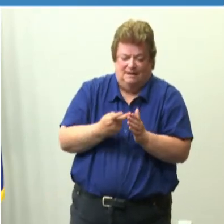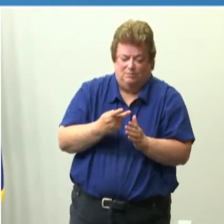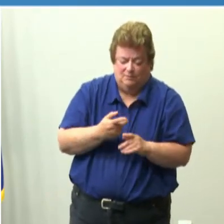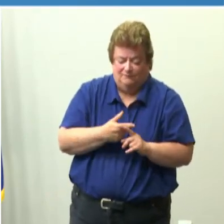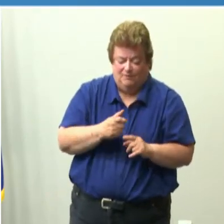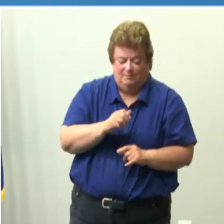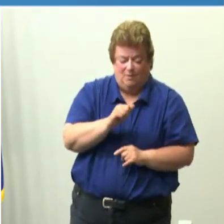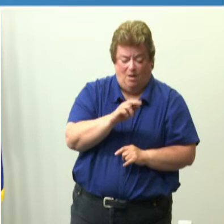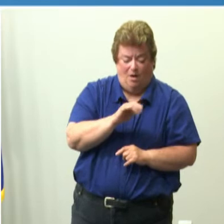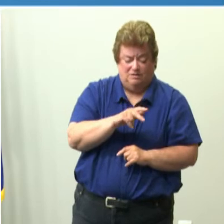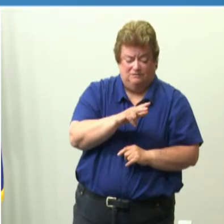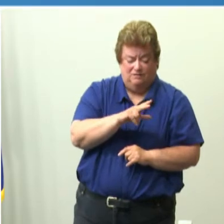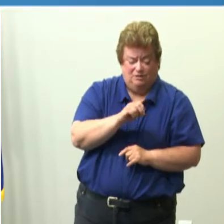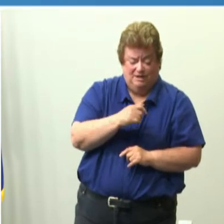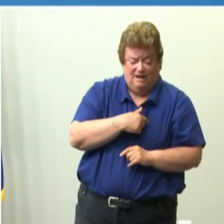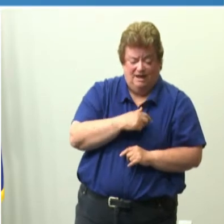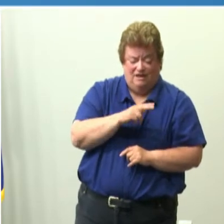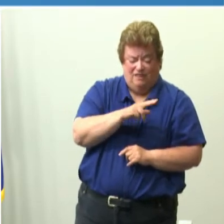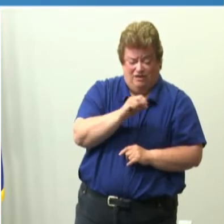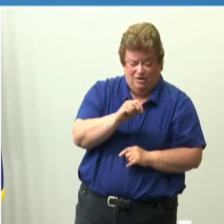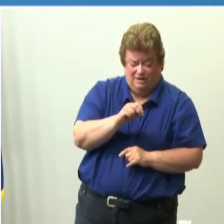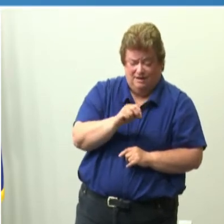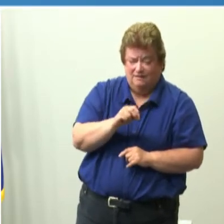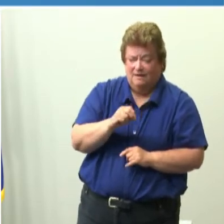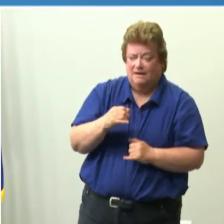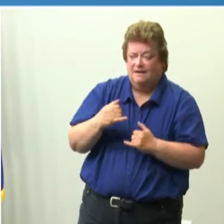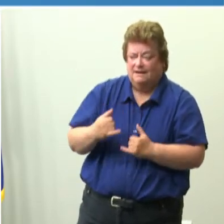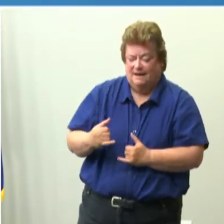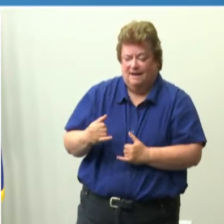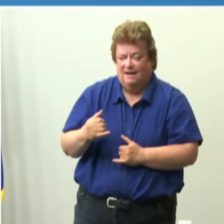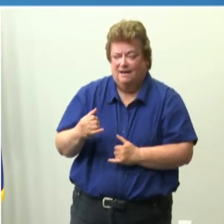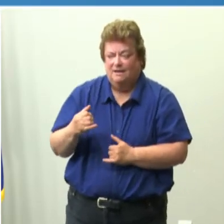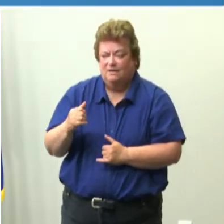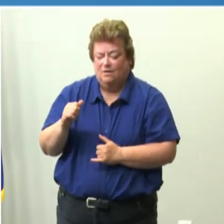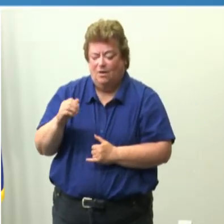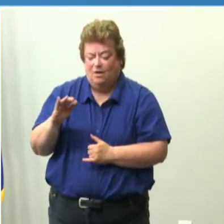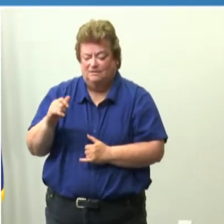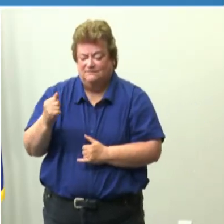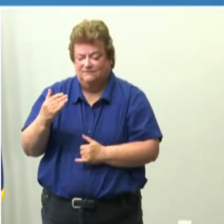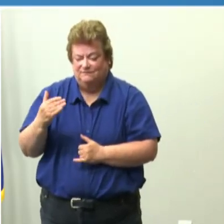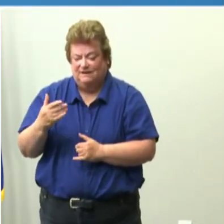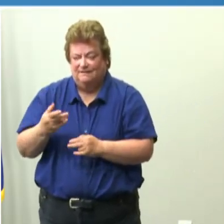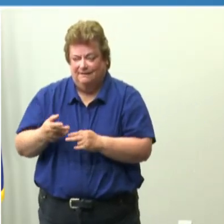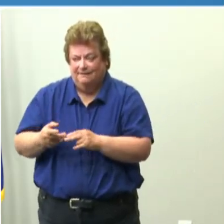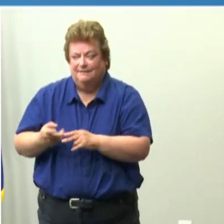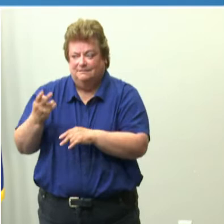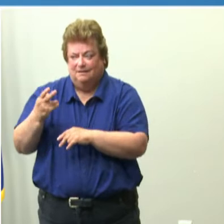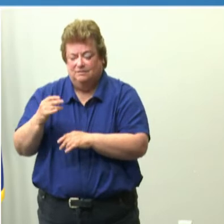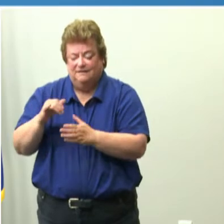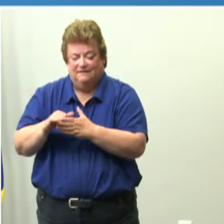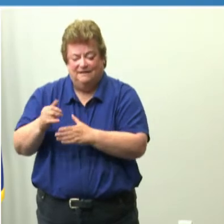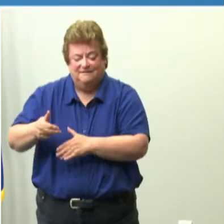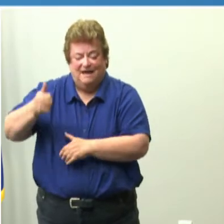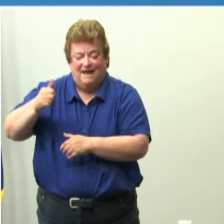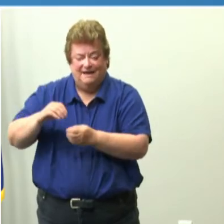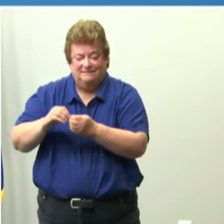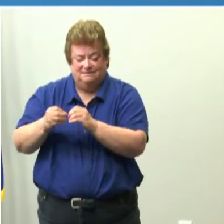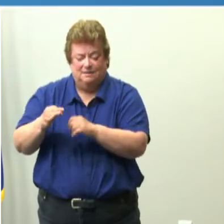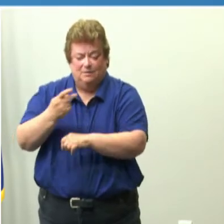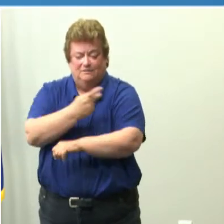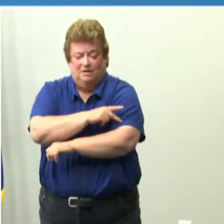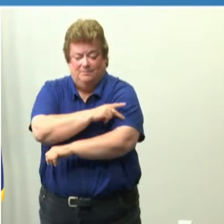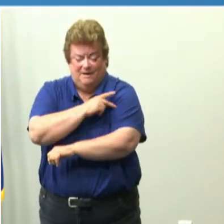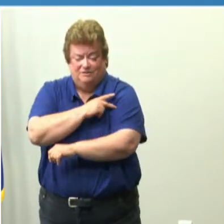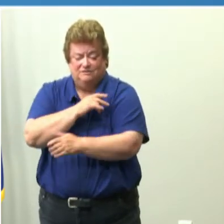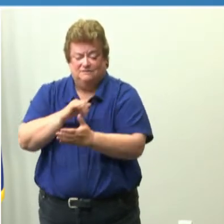August 1st to 64 on August 15th. This is the highest number of patients we have